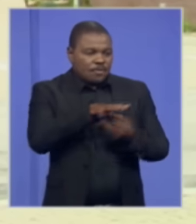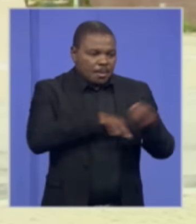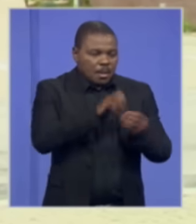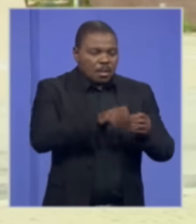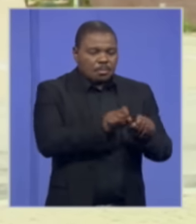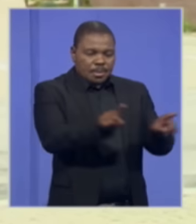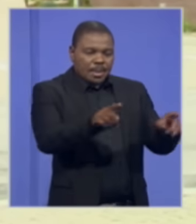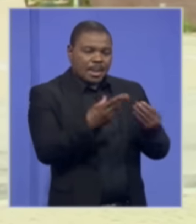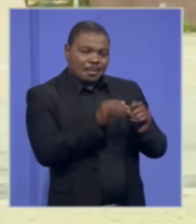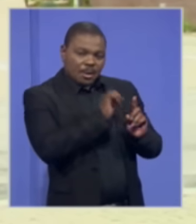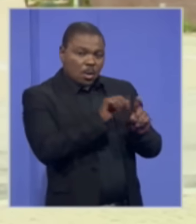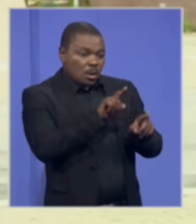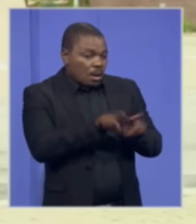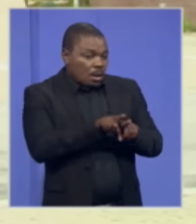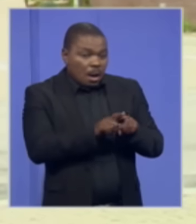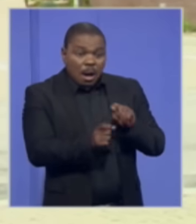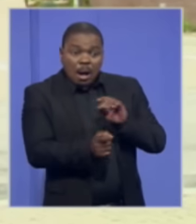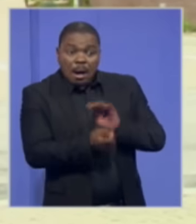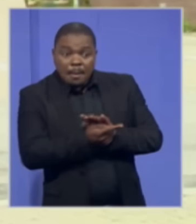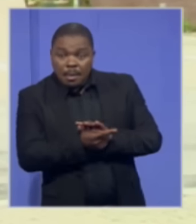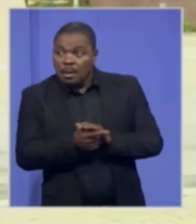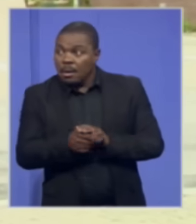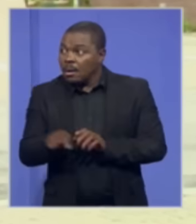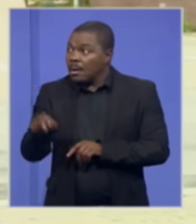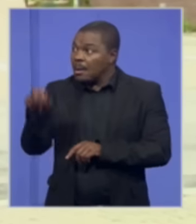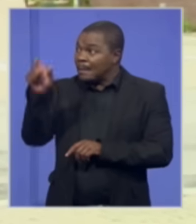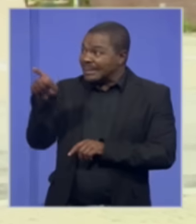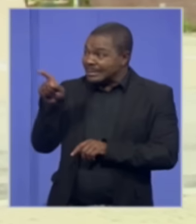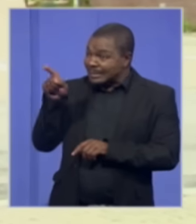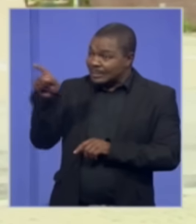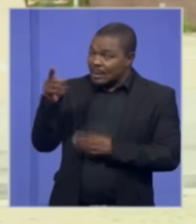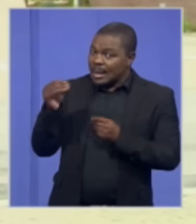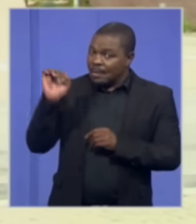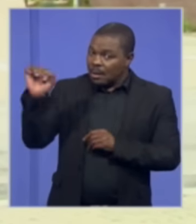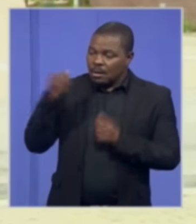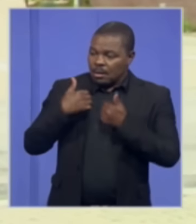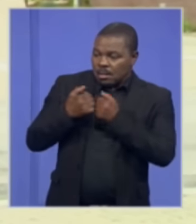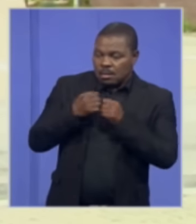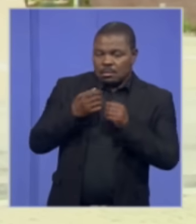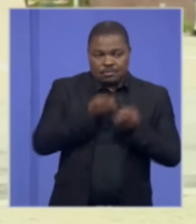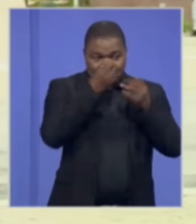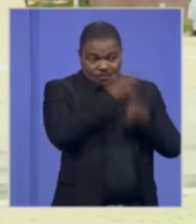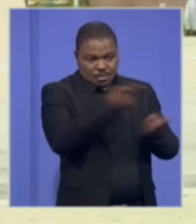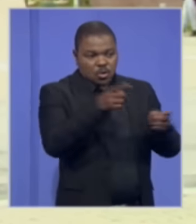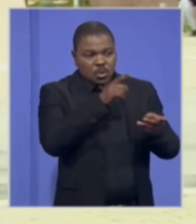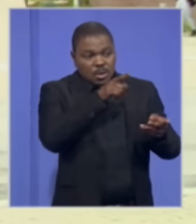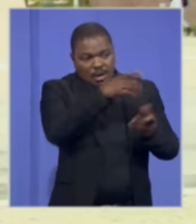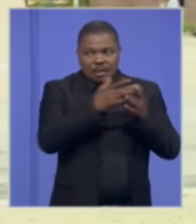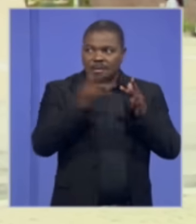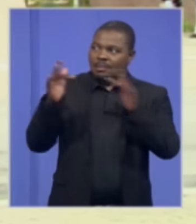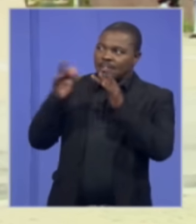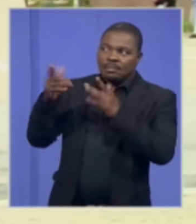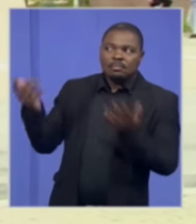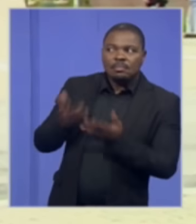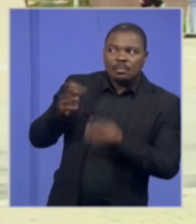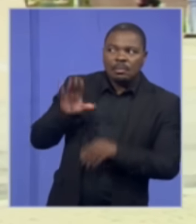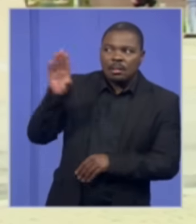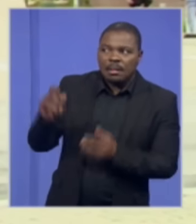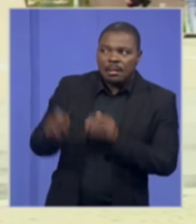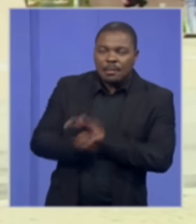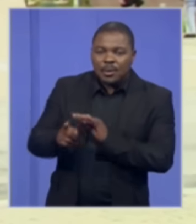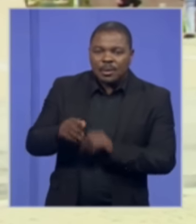if that something may ever occur between you and that particular individual, so they can be able to ask that individual and